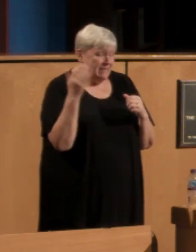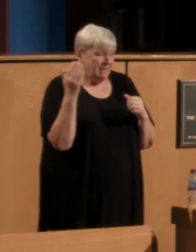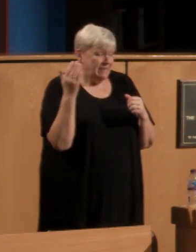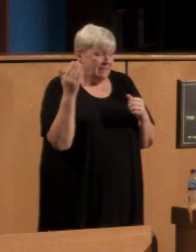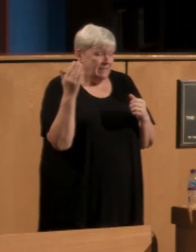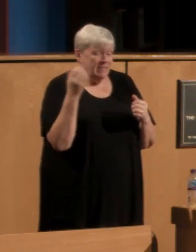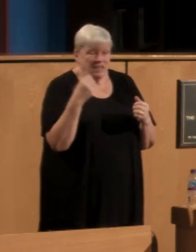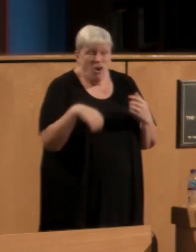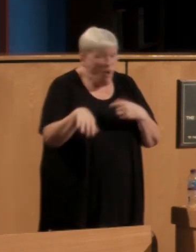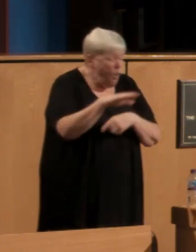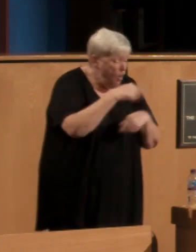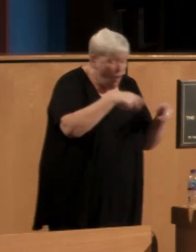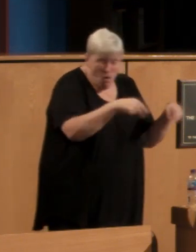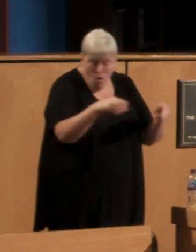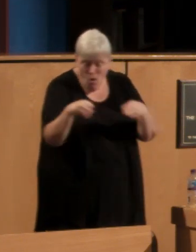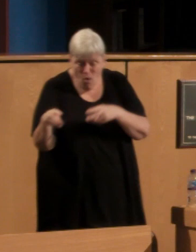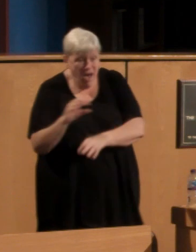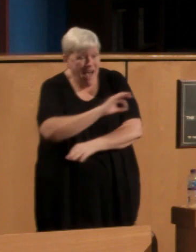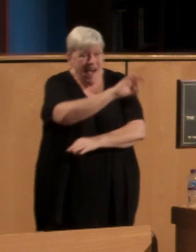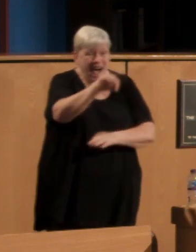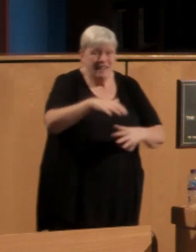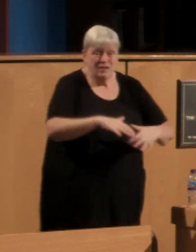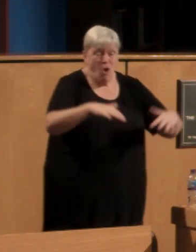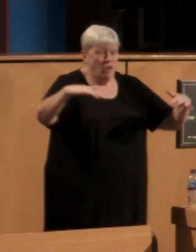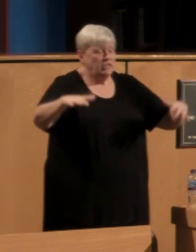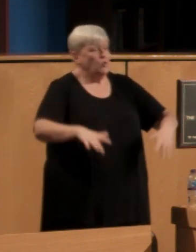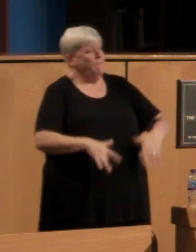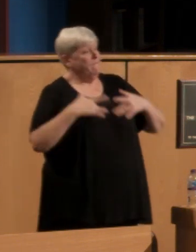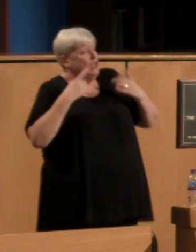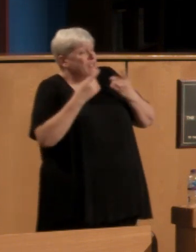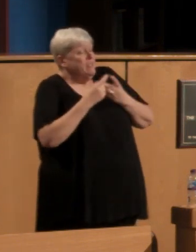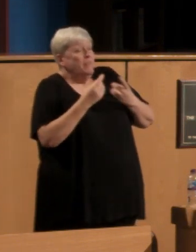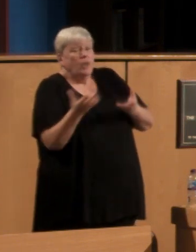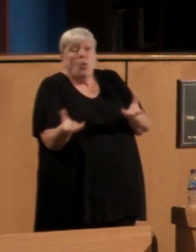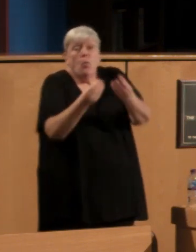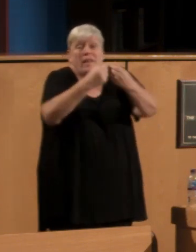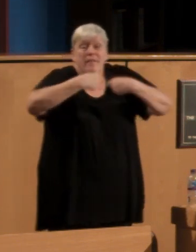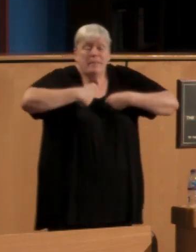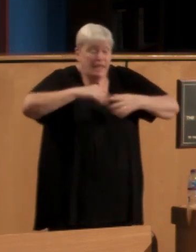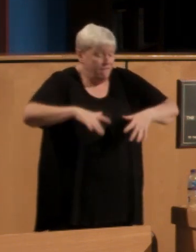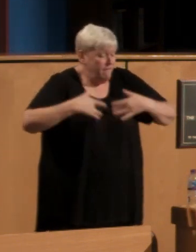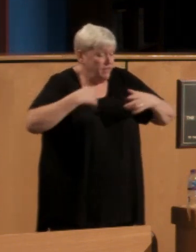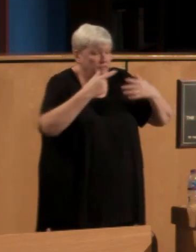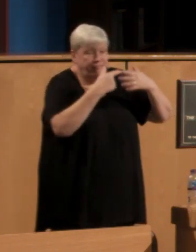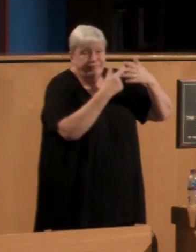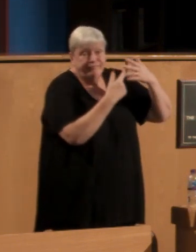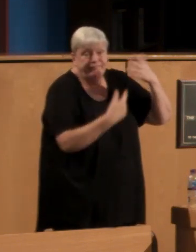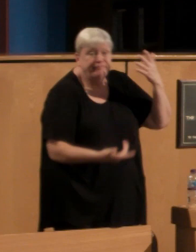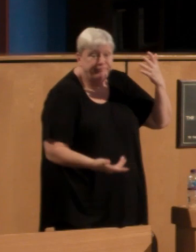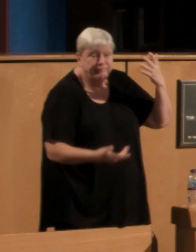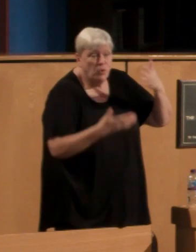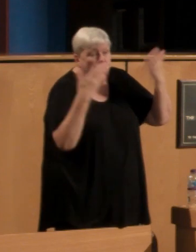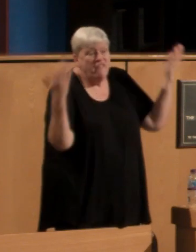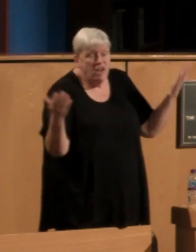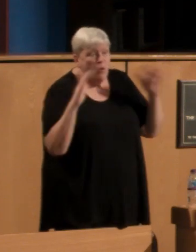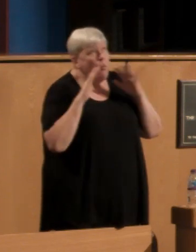all genres are asking the audience to feel something and say, come with me, I'm going to make you feel wonder, I'm going to